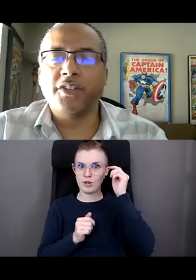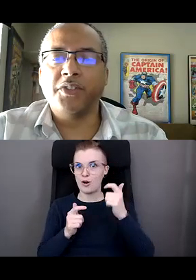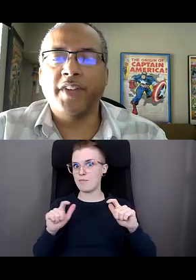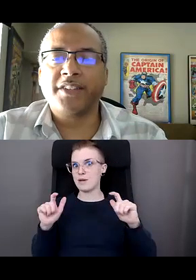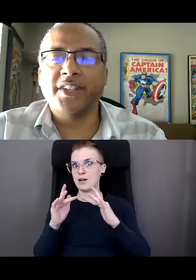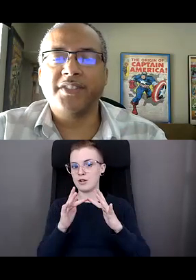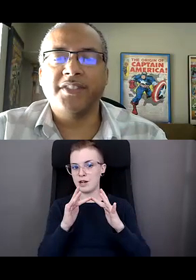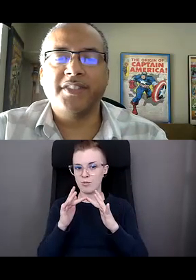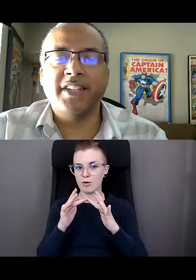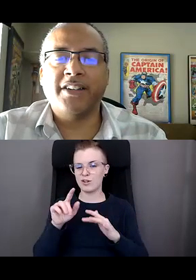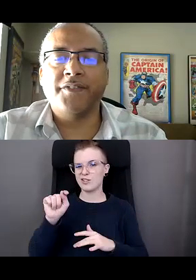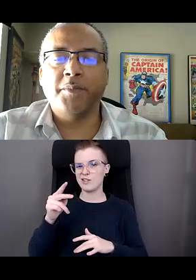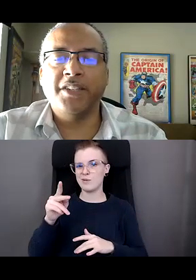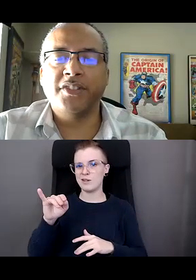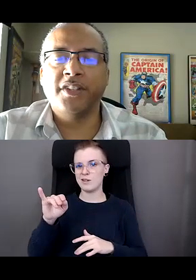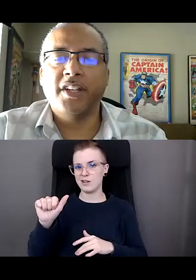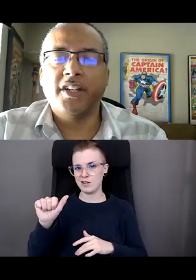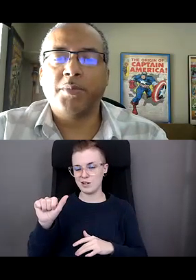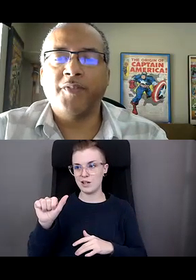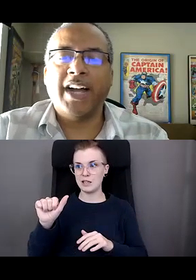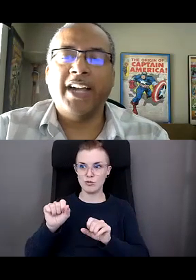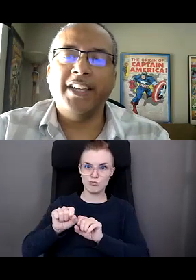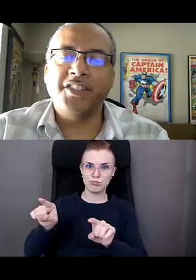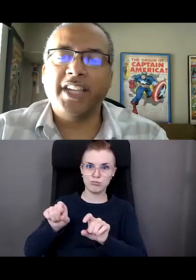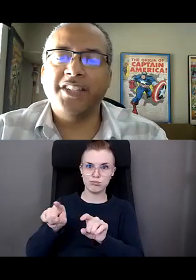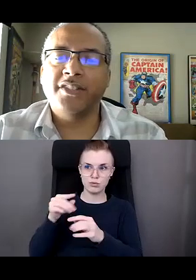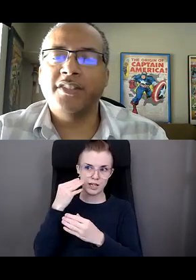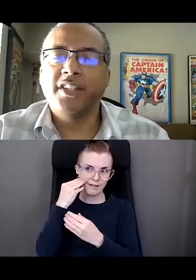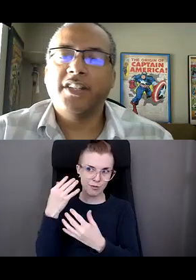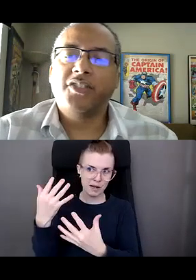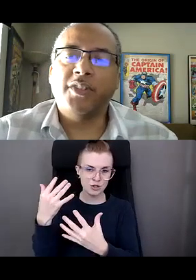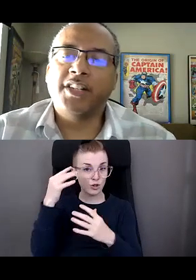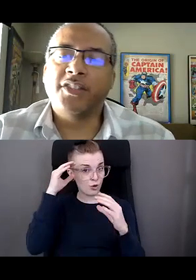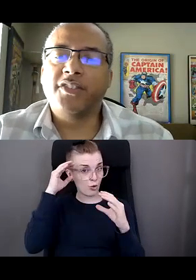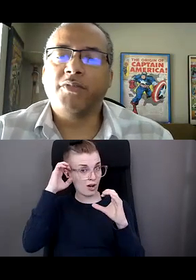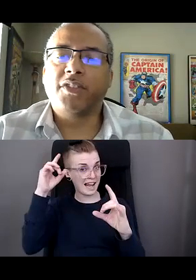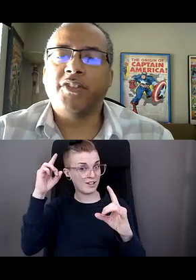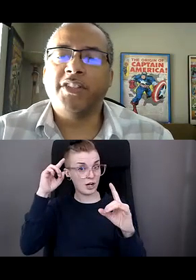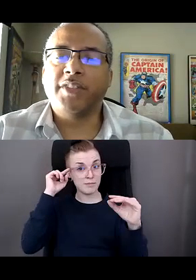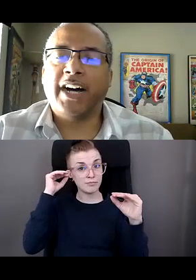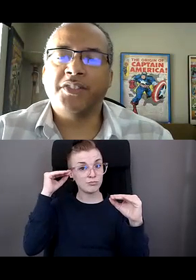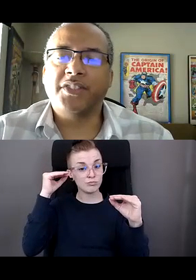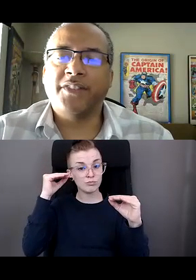for Inclusive Access, to send out information or provide education to another